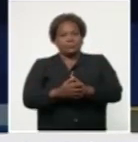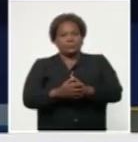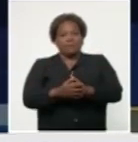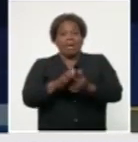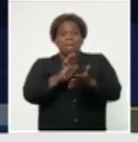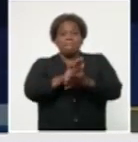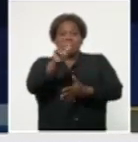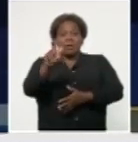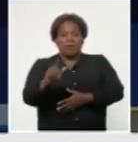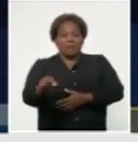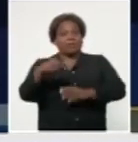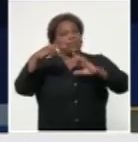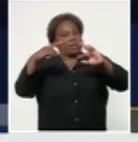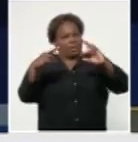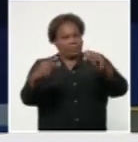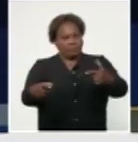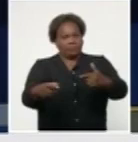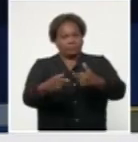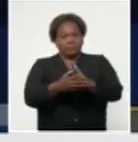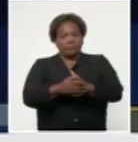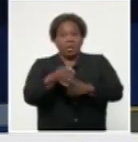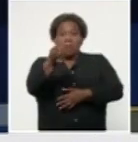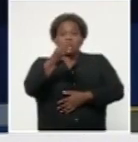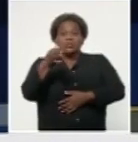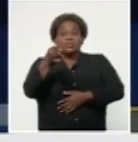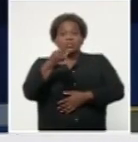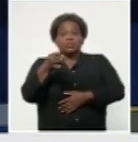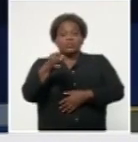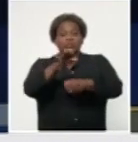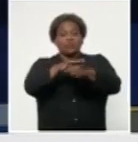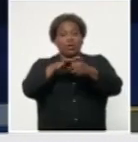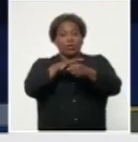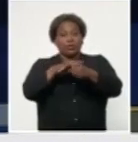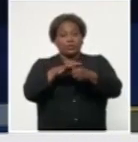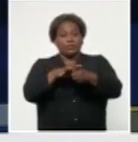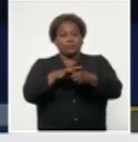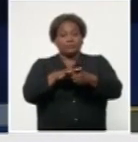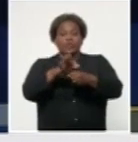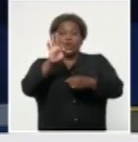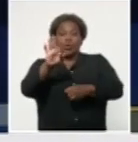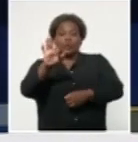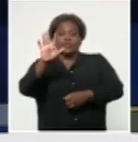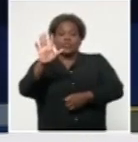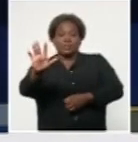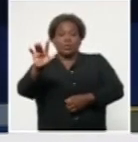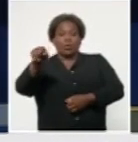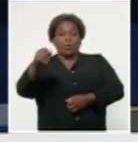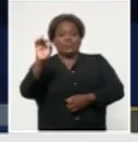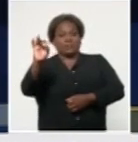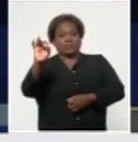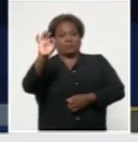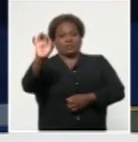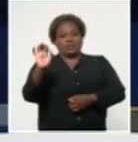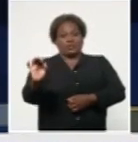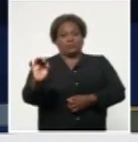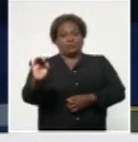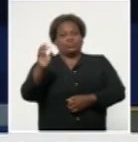we ratify that there is only one event of local transmission currently occurring in Havana province in the Centro